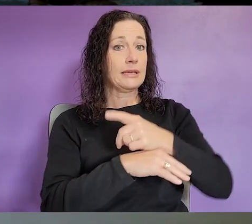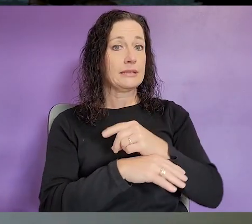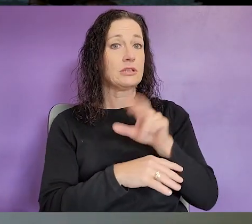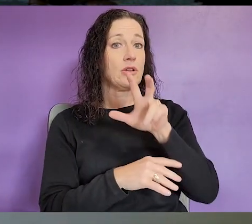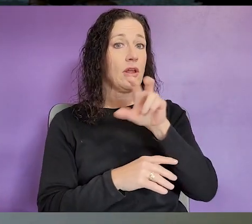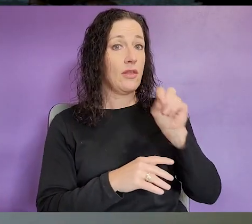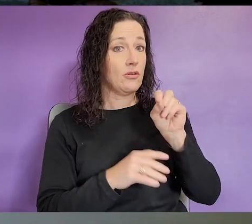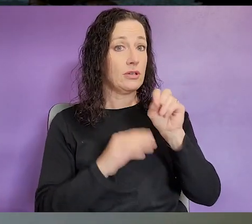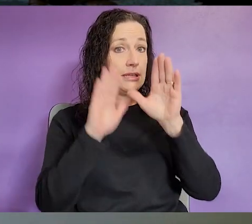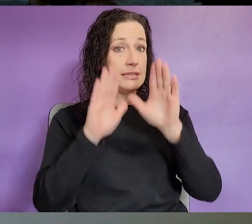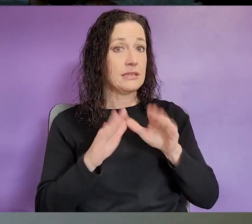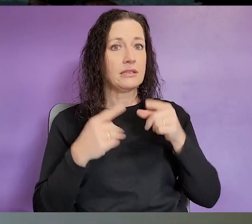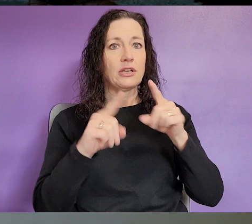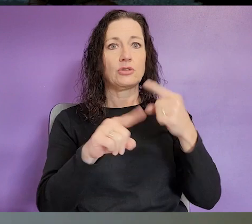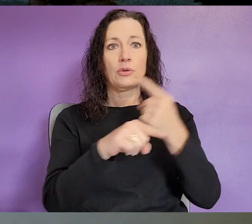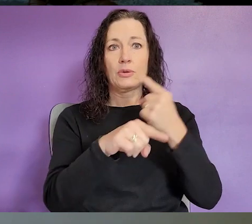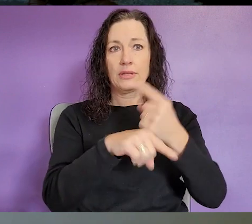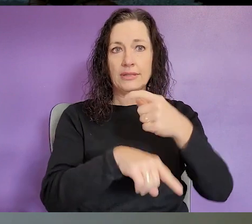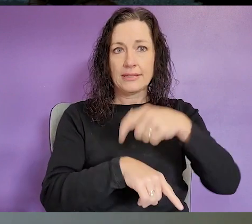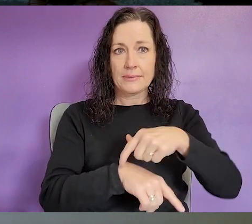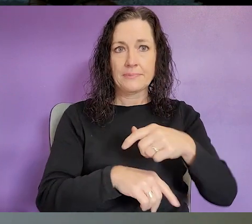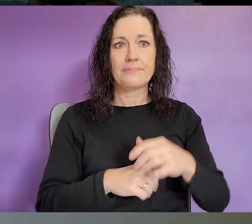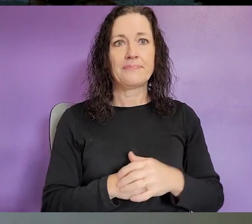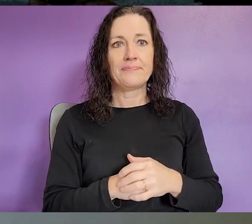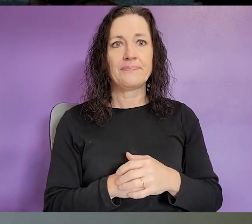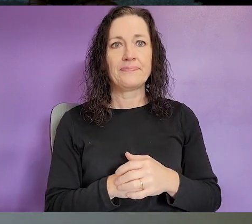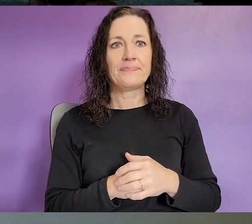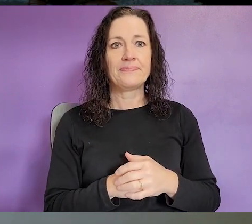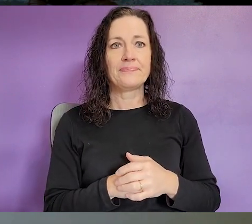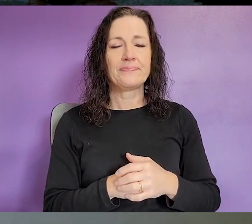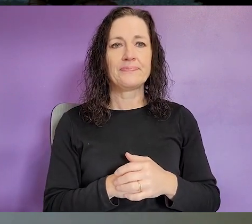The 30th Sunday of Ordinary Time.